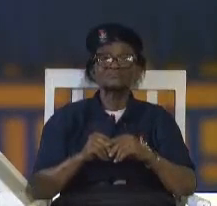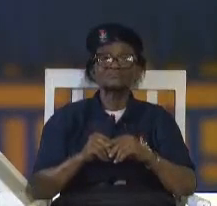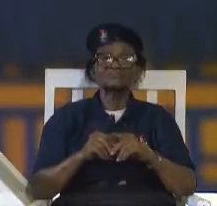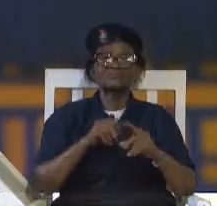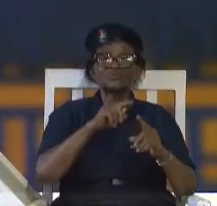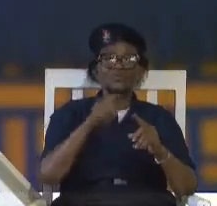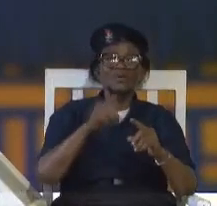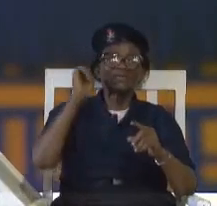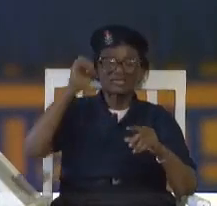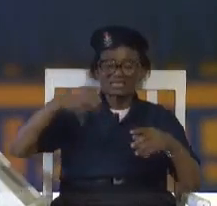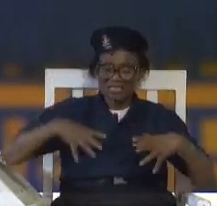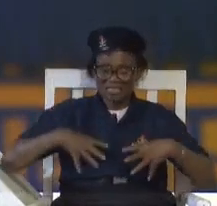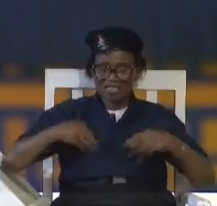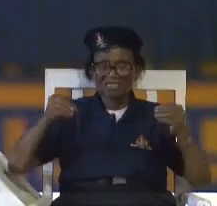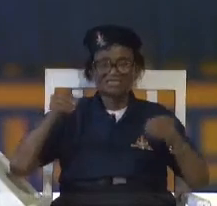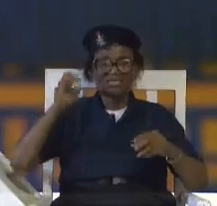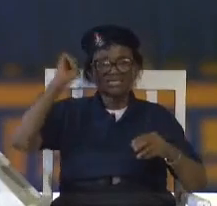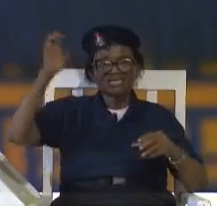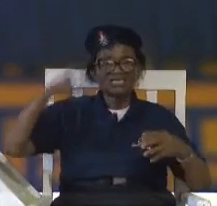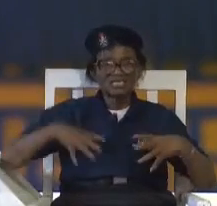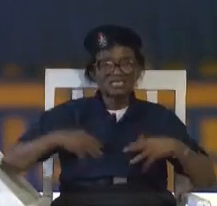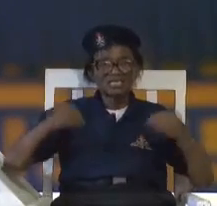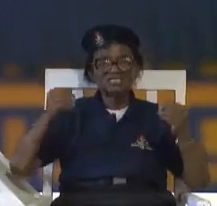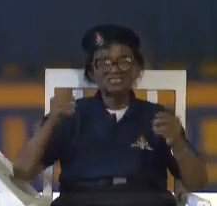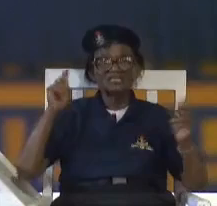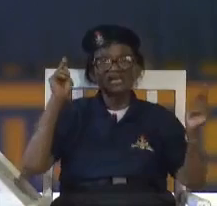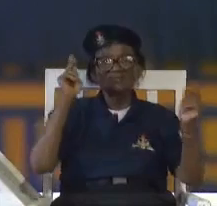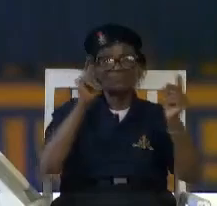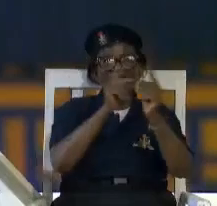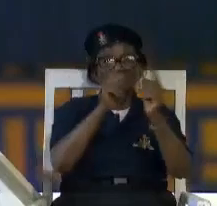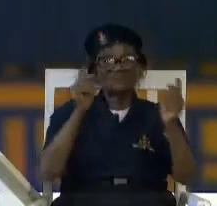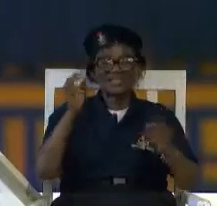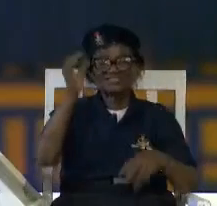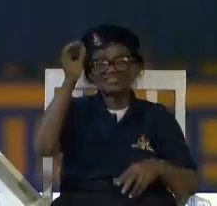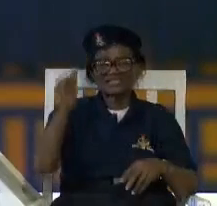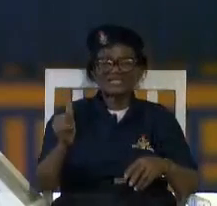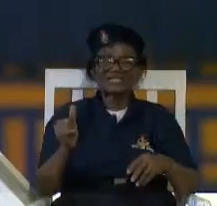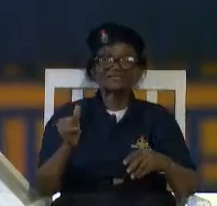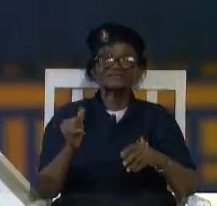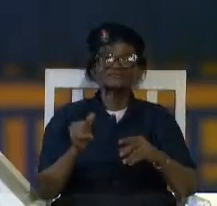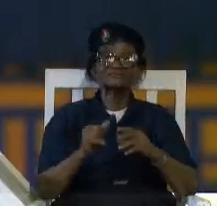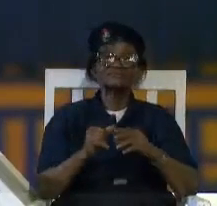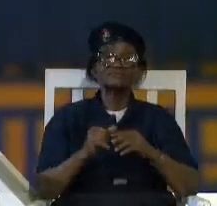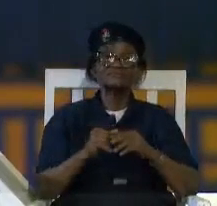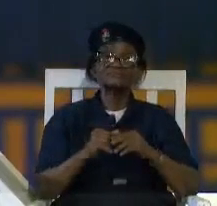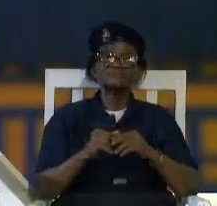When he heals perfectly.